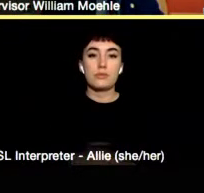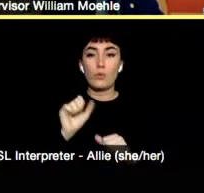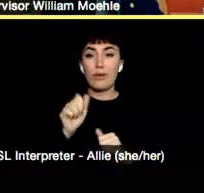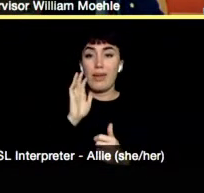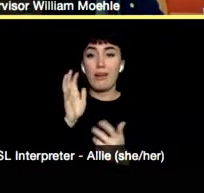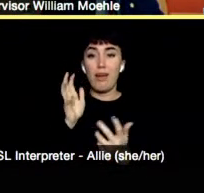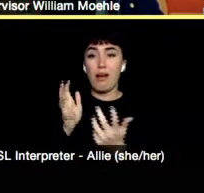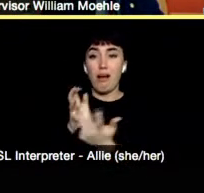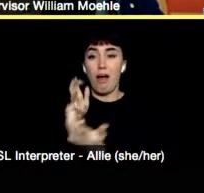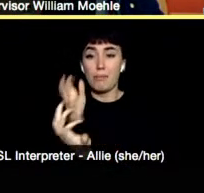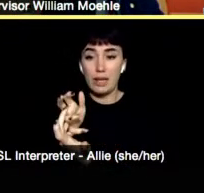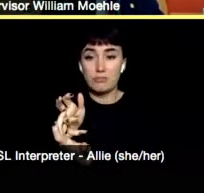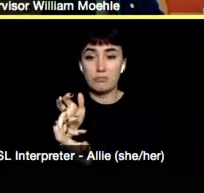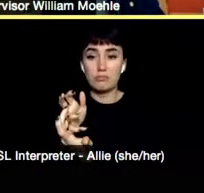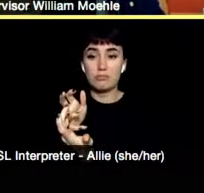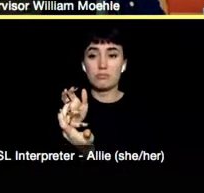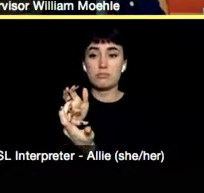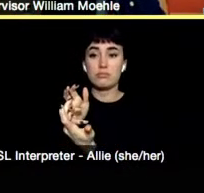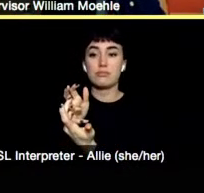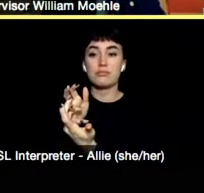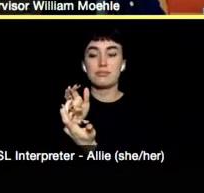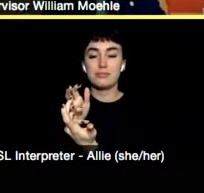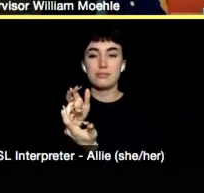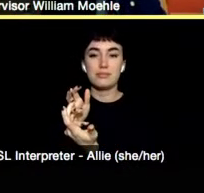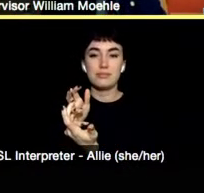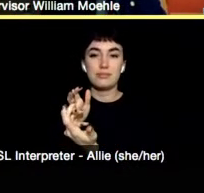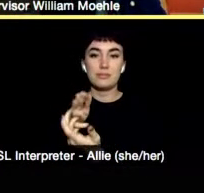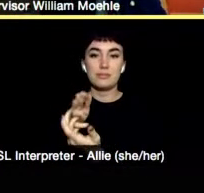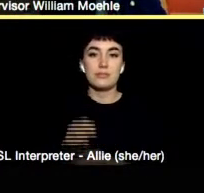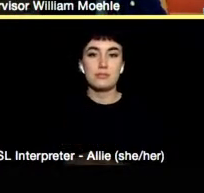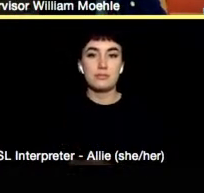accommodate those changes. Some of,